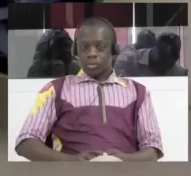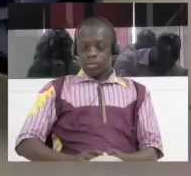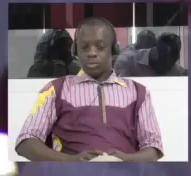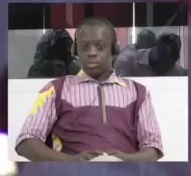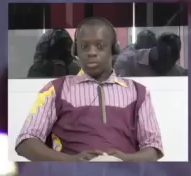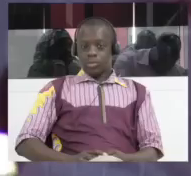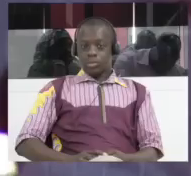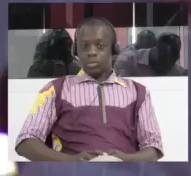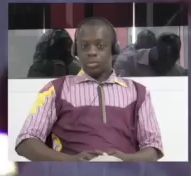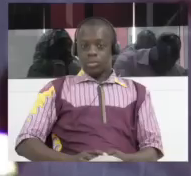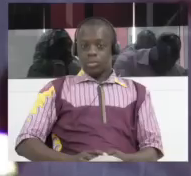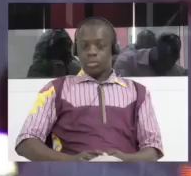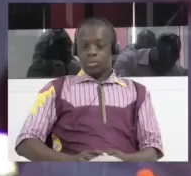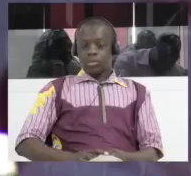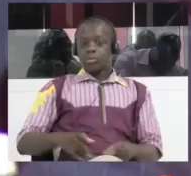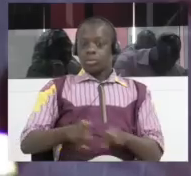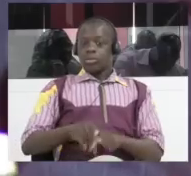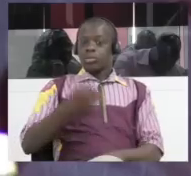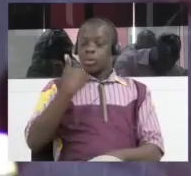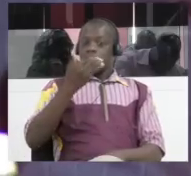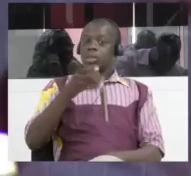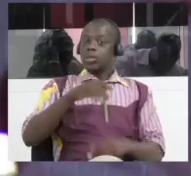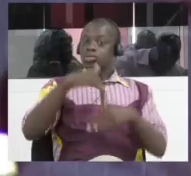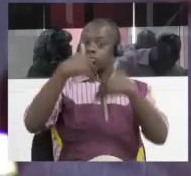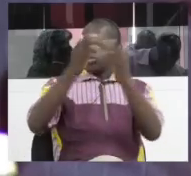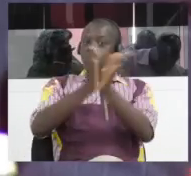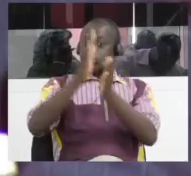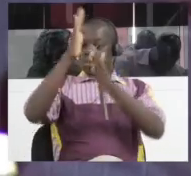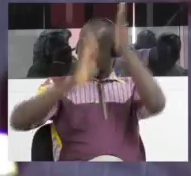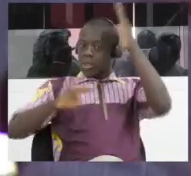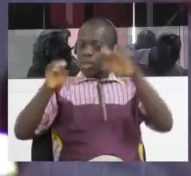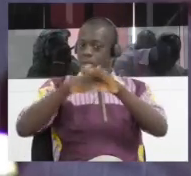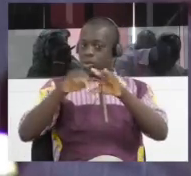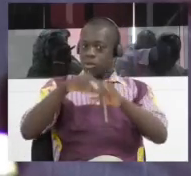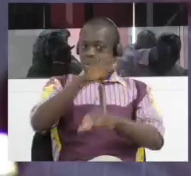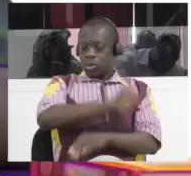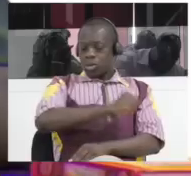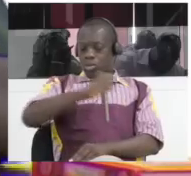This group of soldiers, were they also part of the coupists or not?